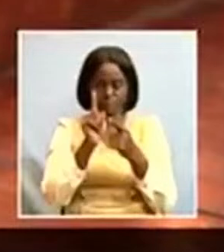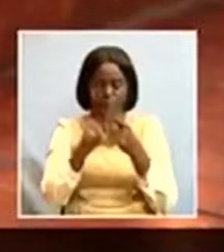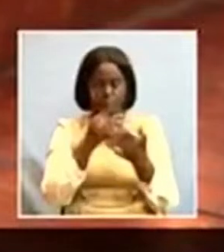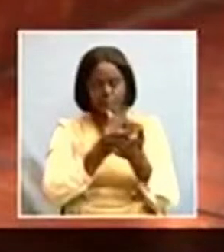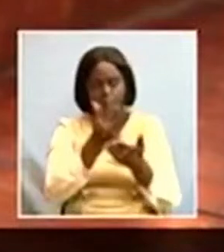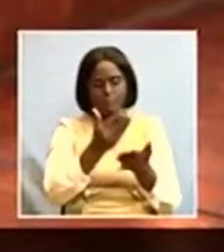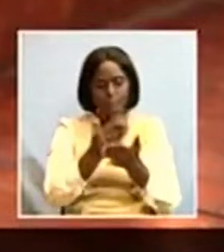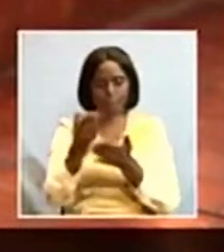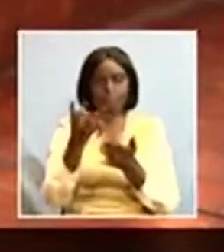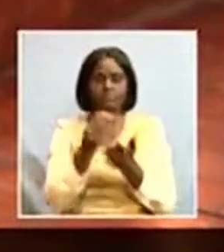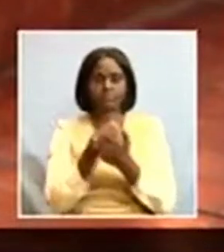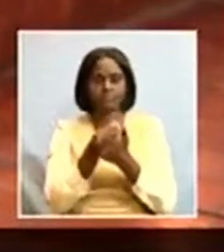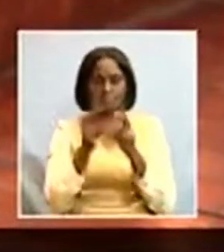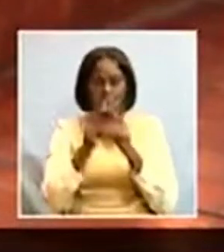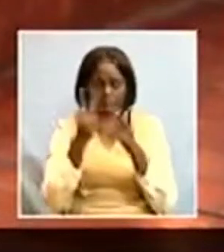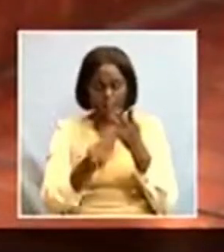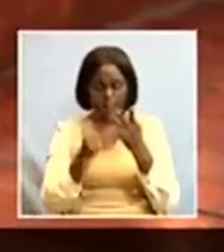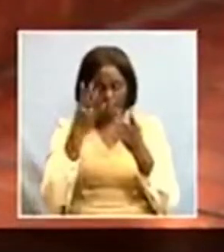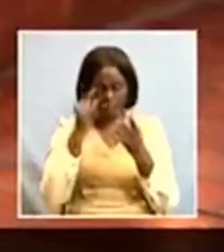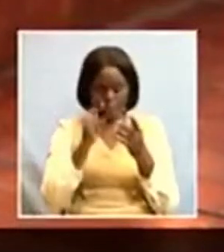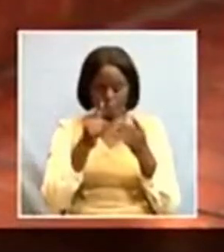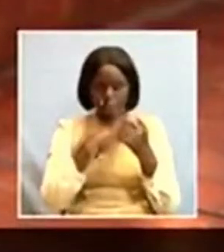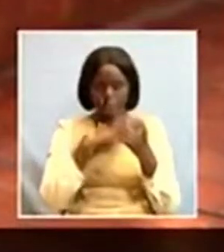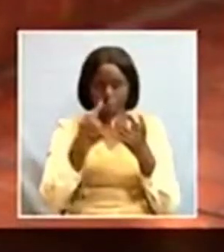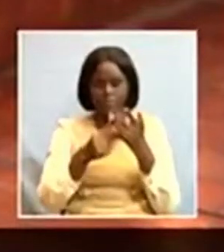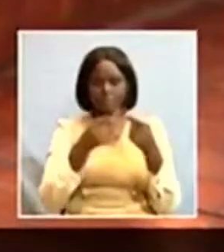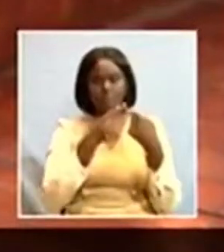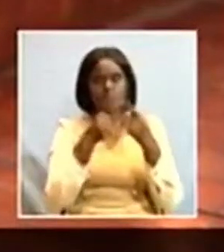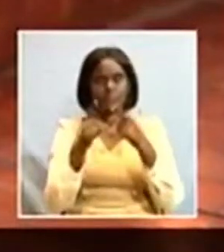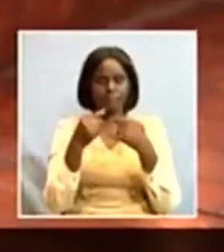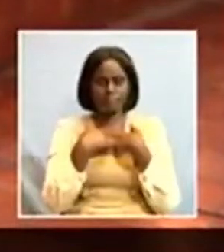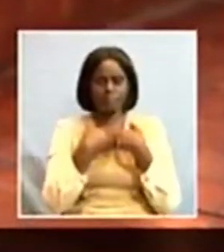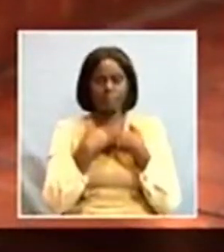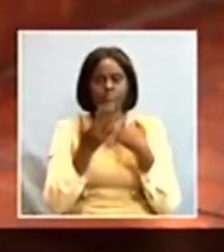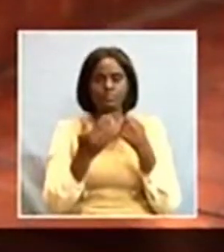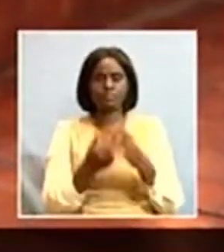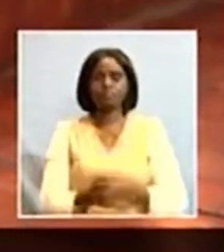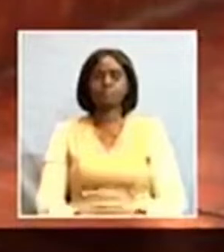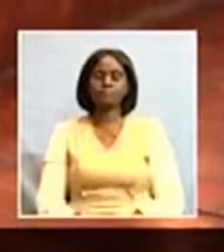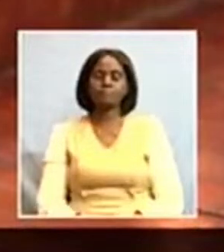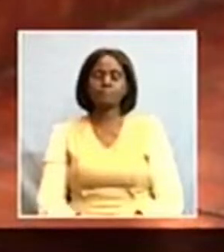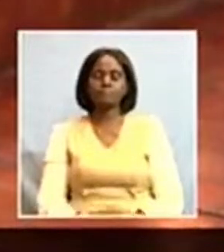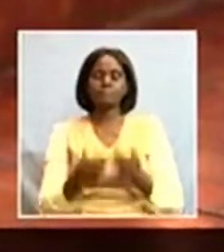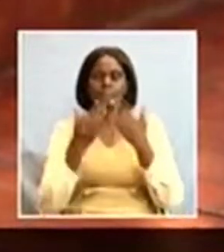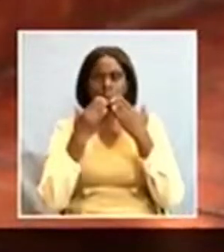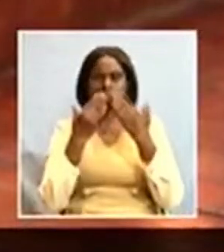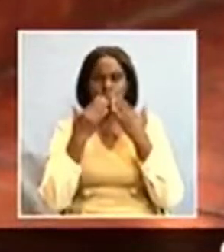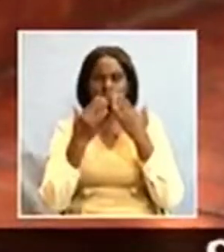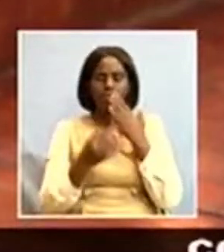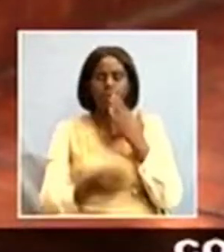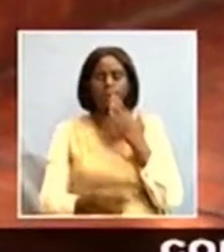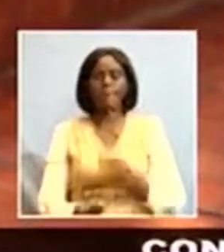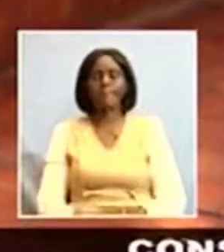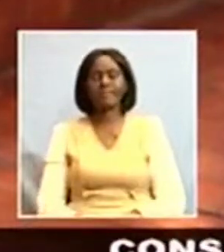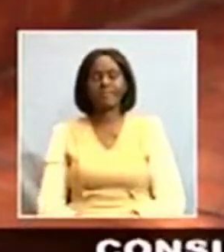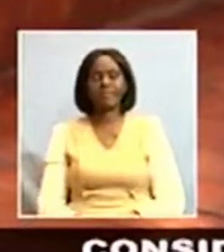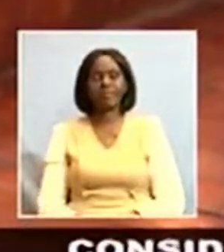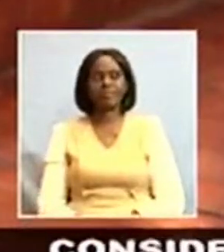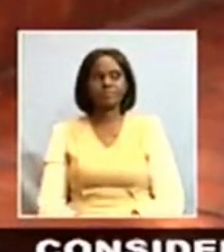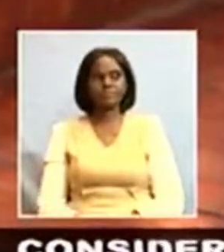procured amount. So that is why there are those lapses. Thank you. Thank